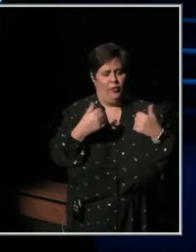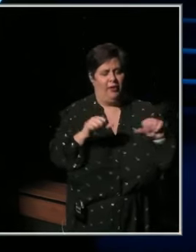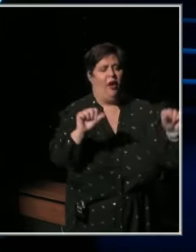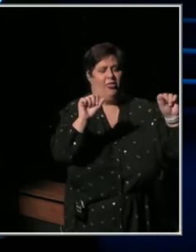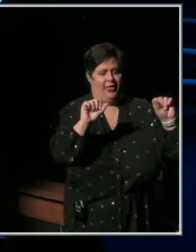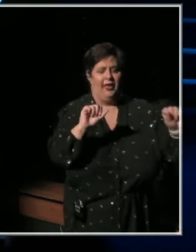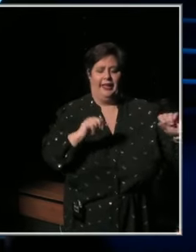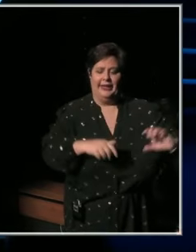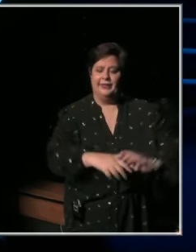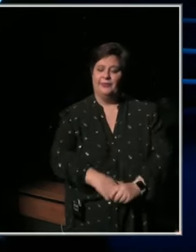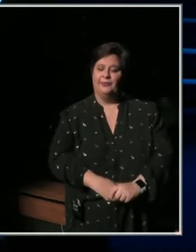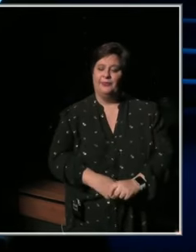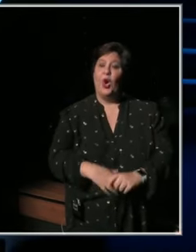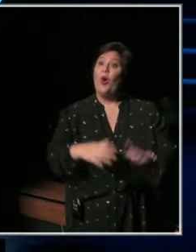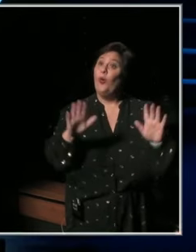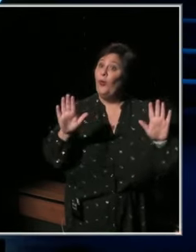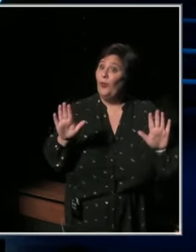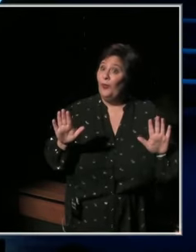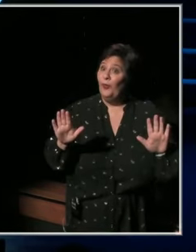got there.